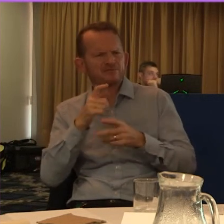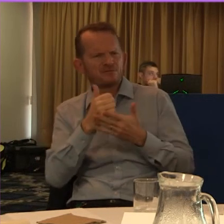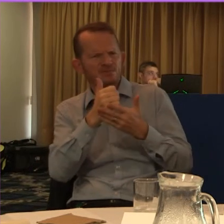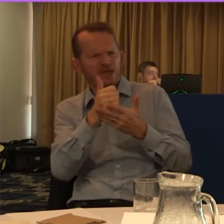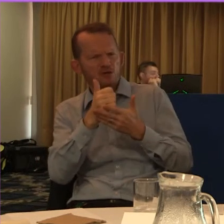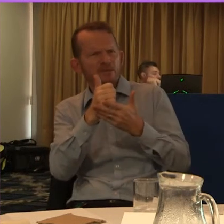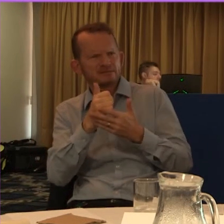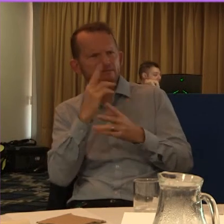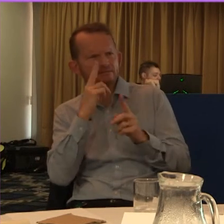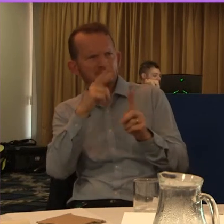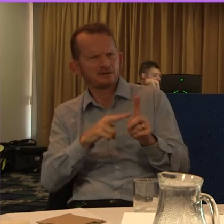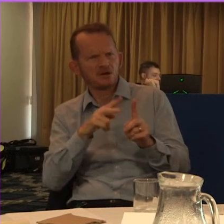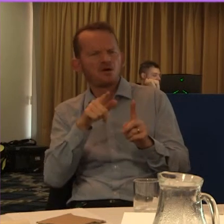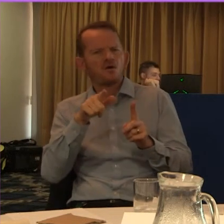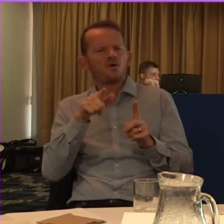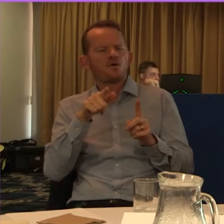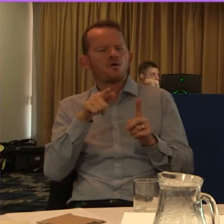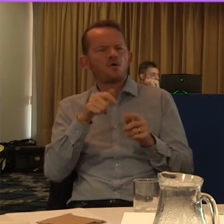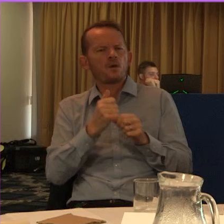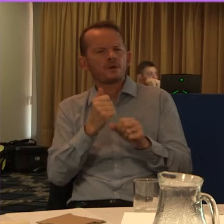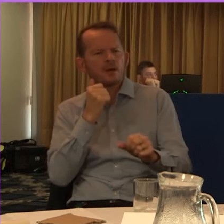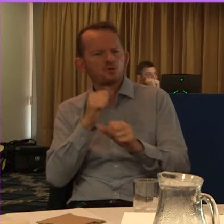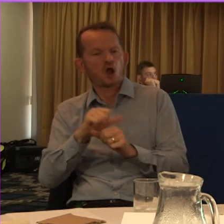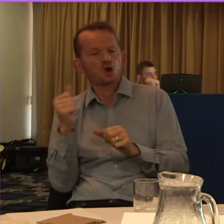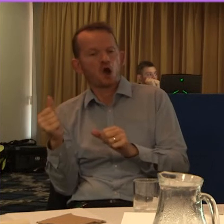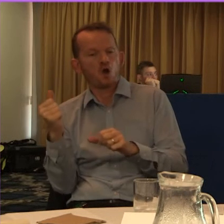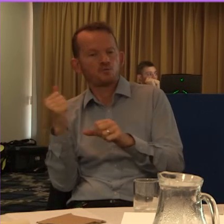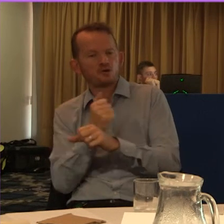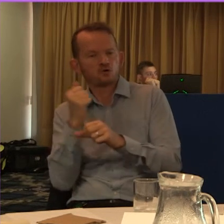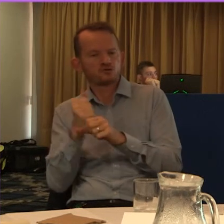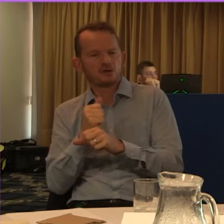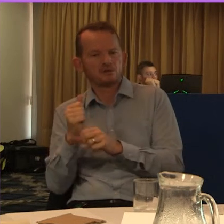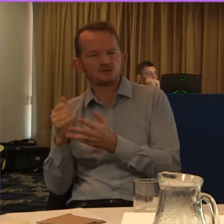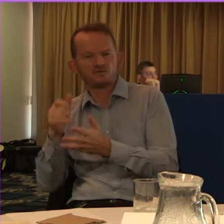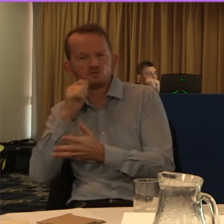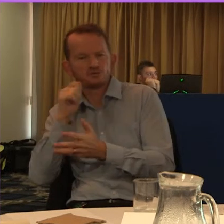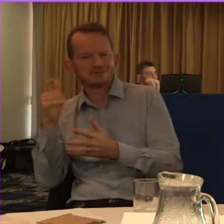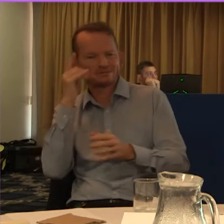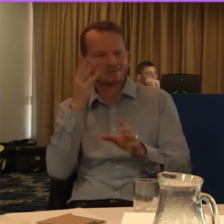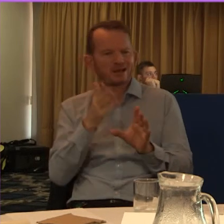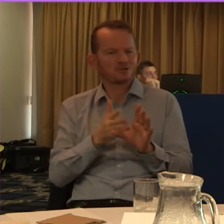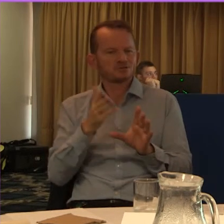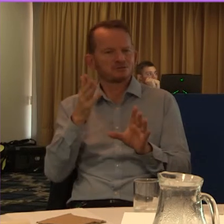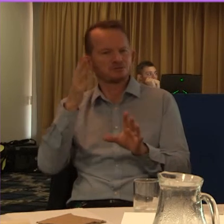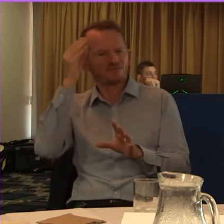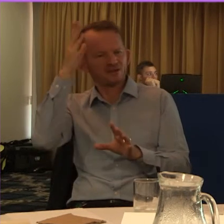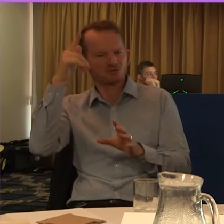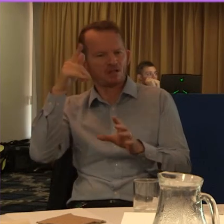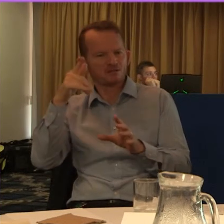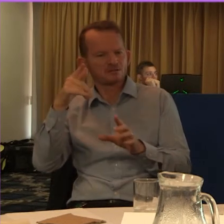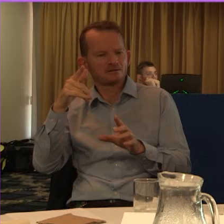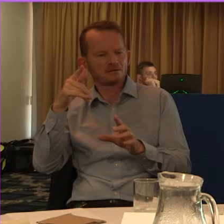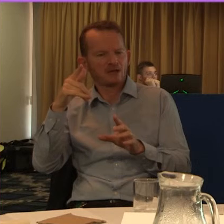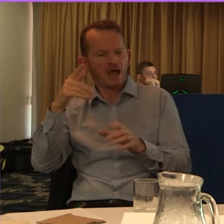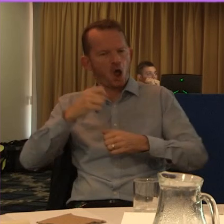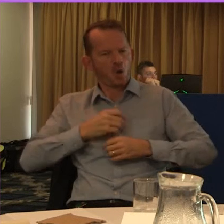therapists. Now, while we do promote co-production, it's not one that we'd apply in the clinical setting directly. And it is important that our